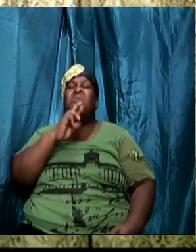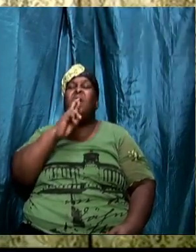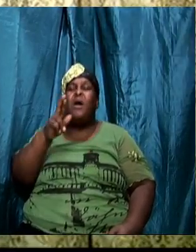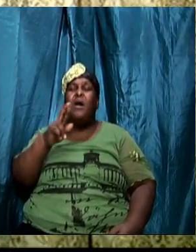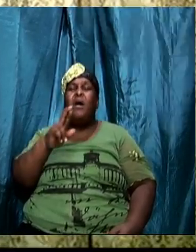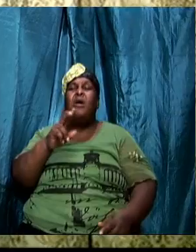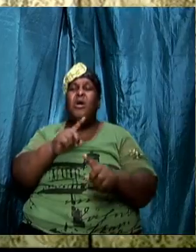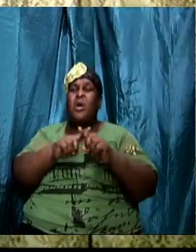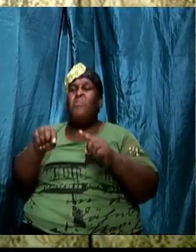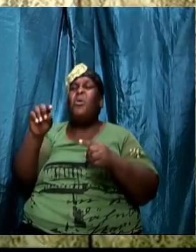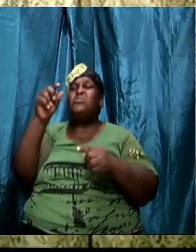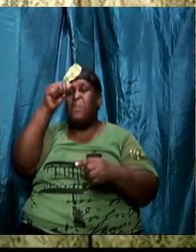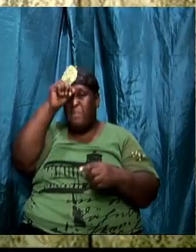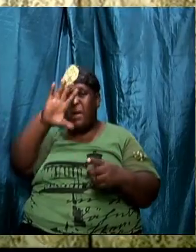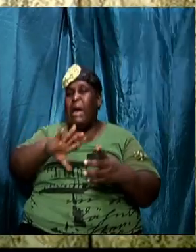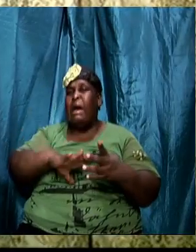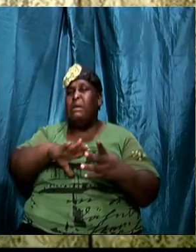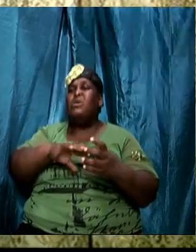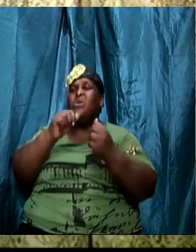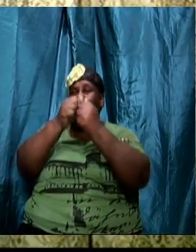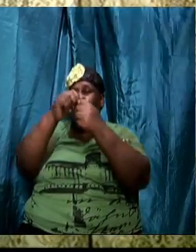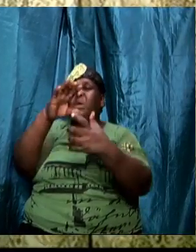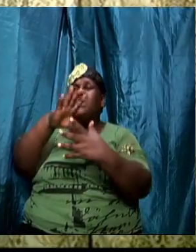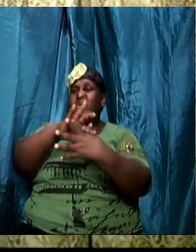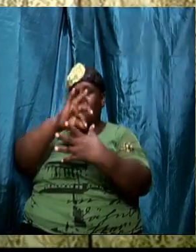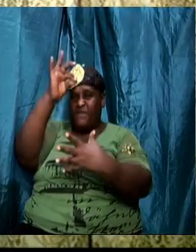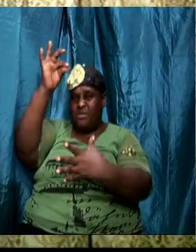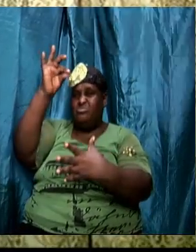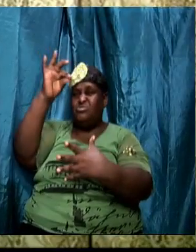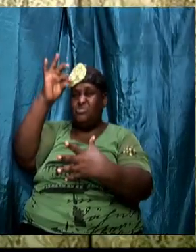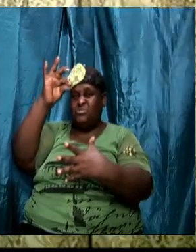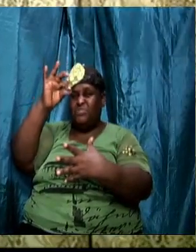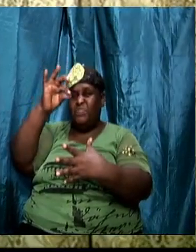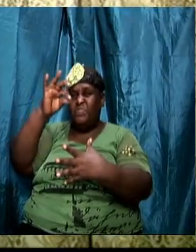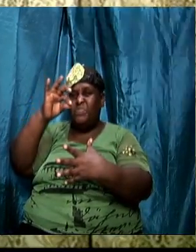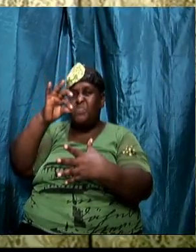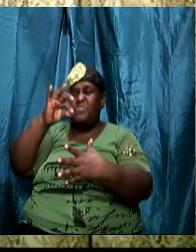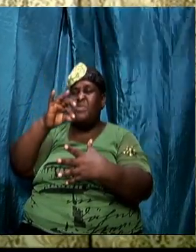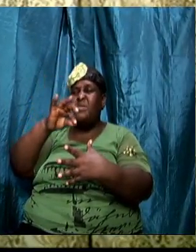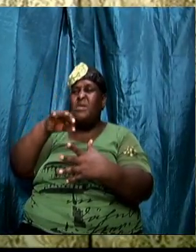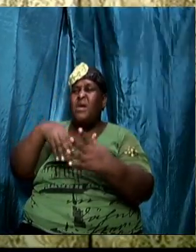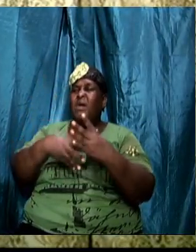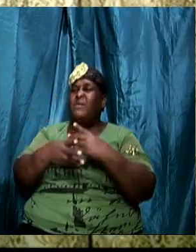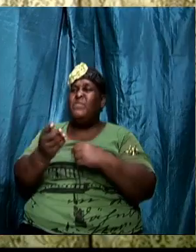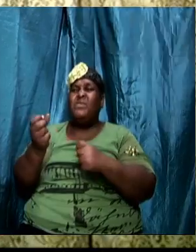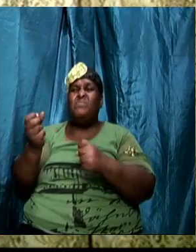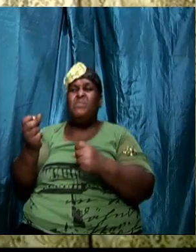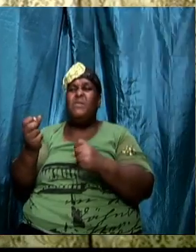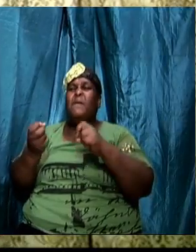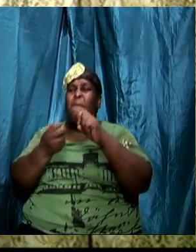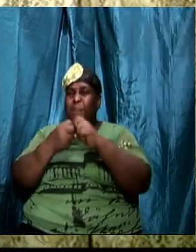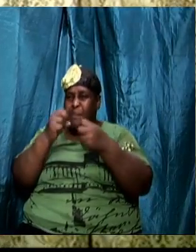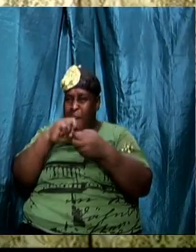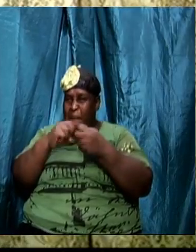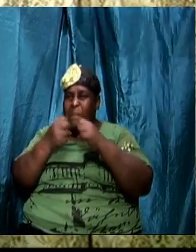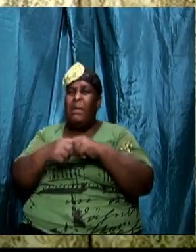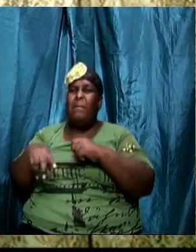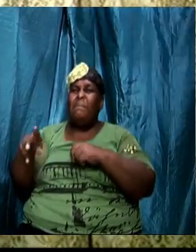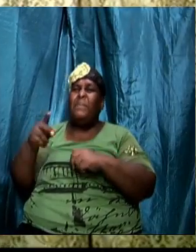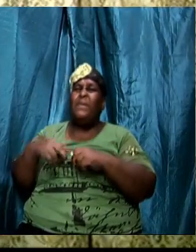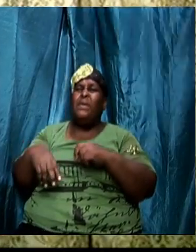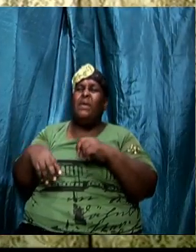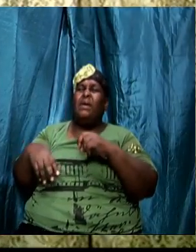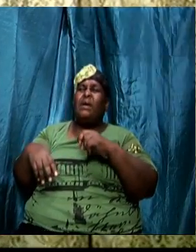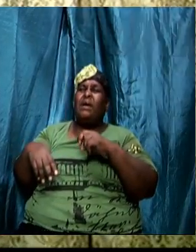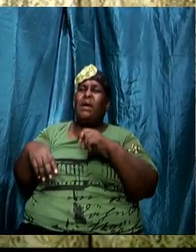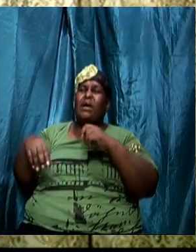but flesh. And in our walk with God, there will be hurdles for us to cross and there will be patches in